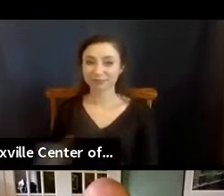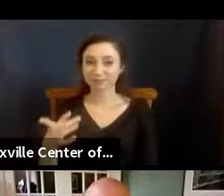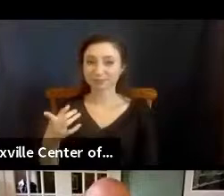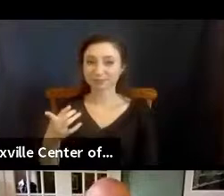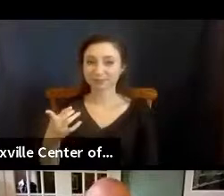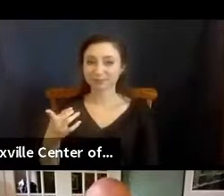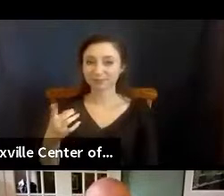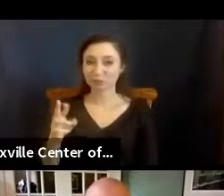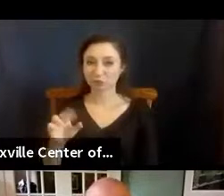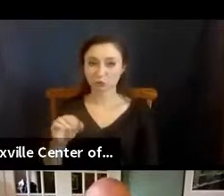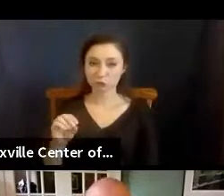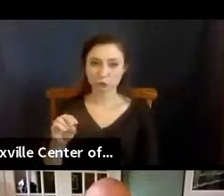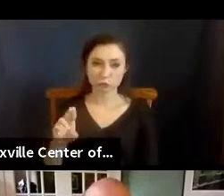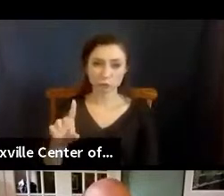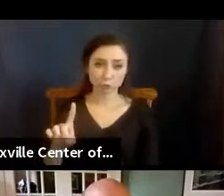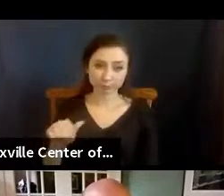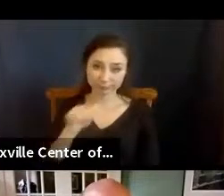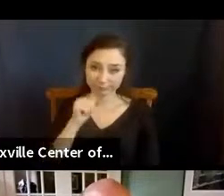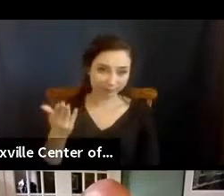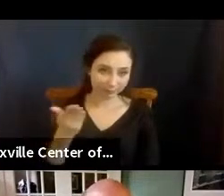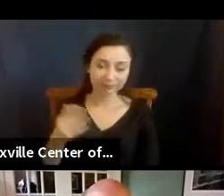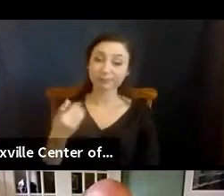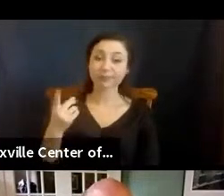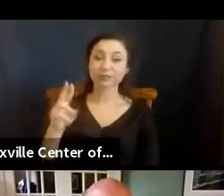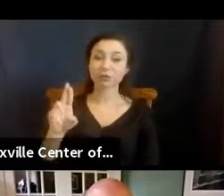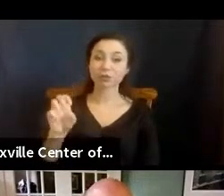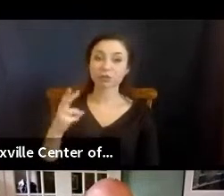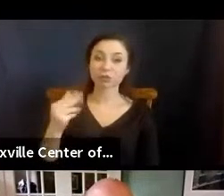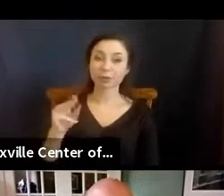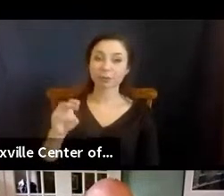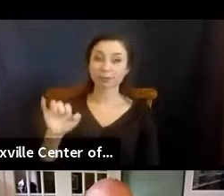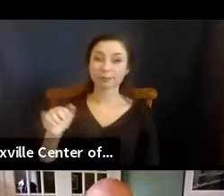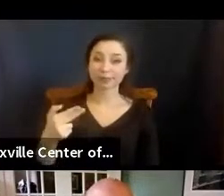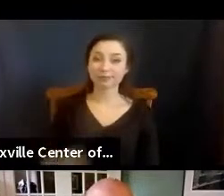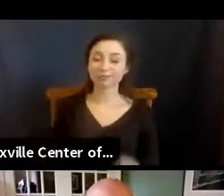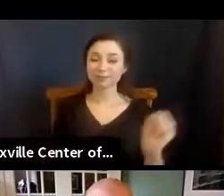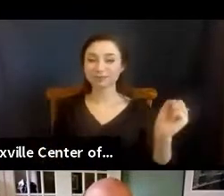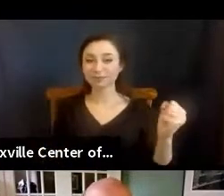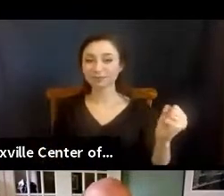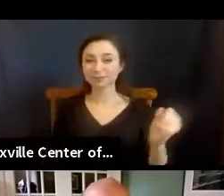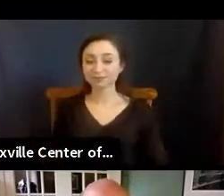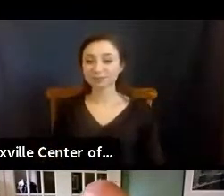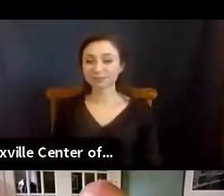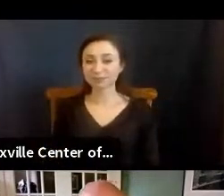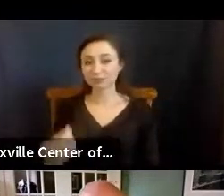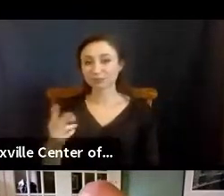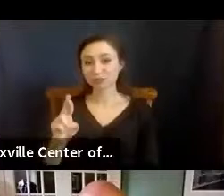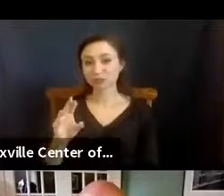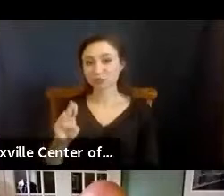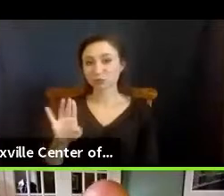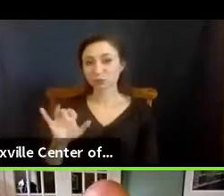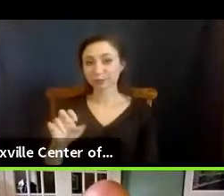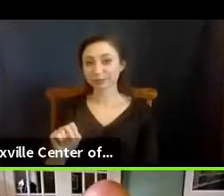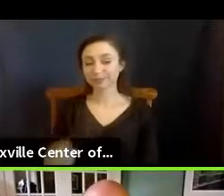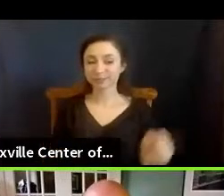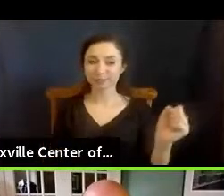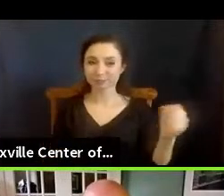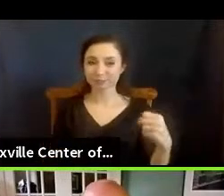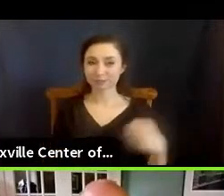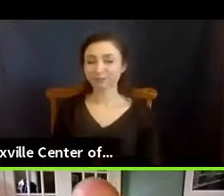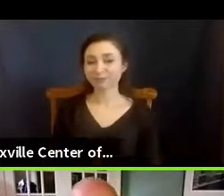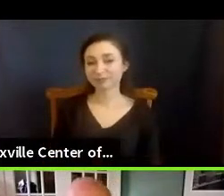Dr. Souza is not present. Dr. Shamiyeh? Yes. Dr. O'Brien?